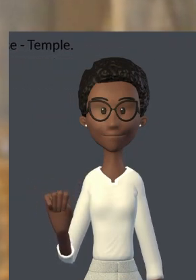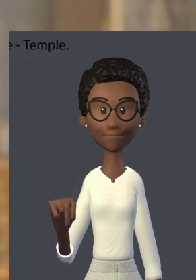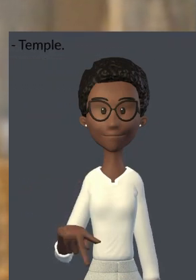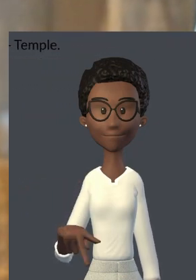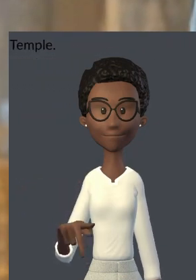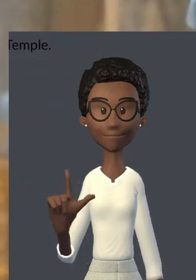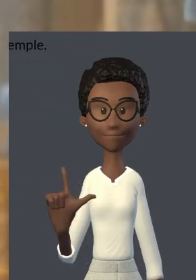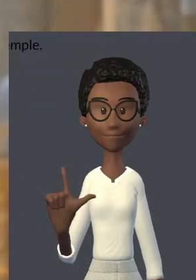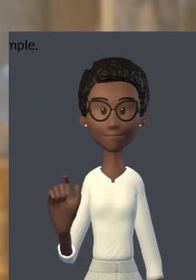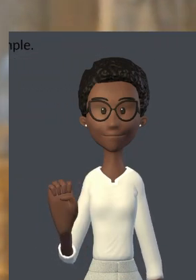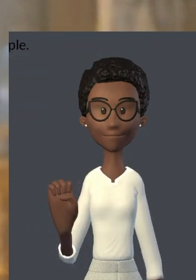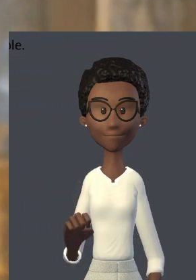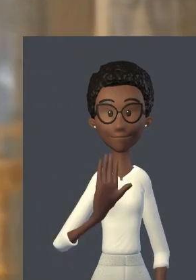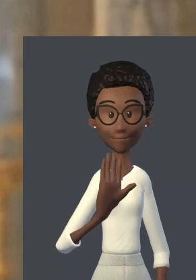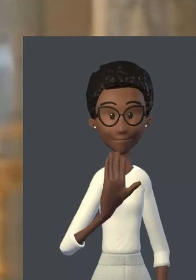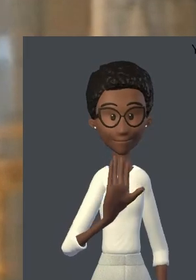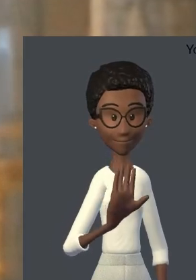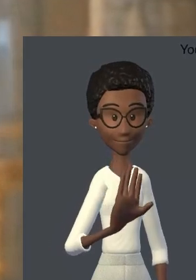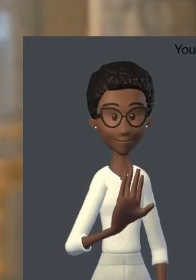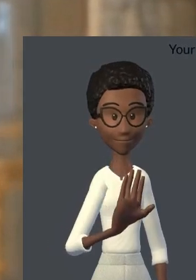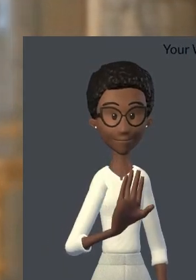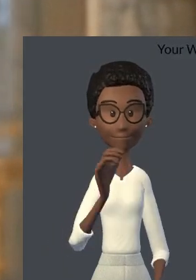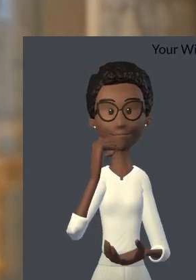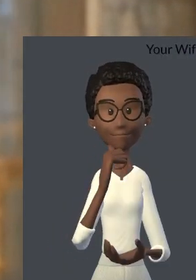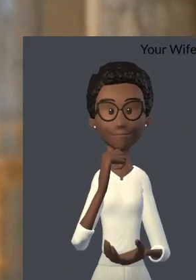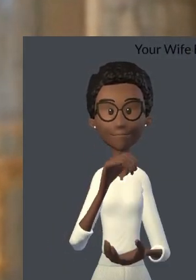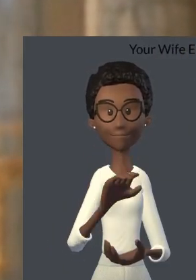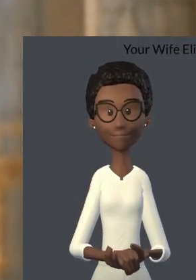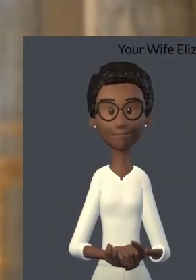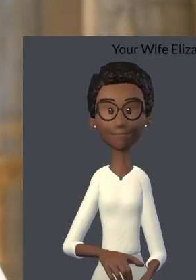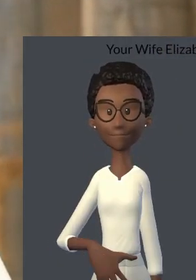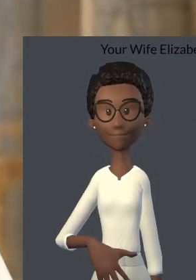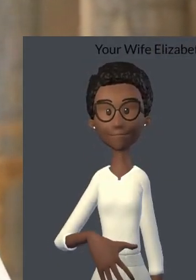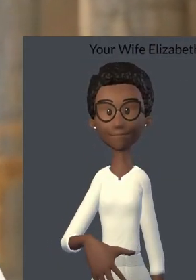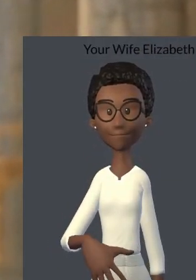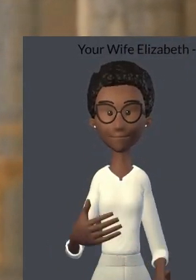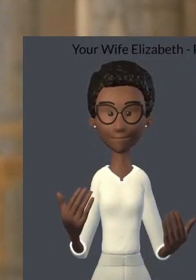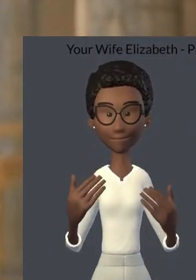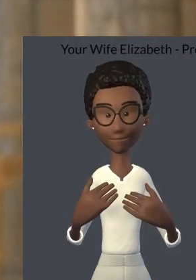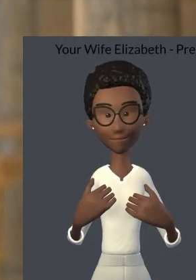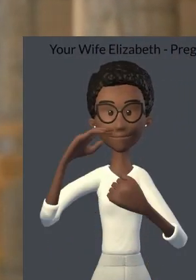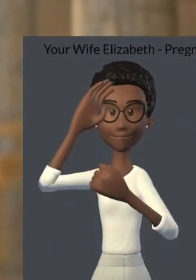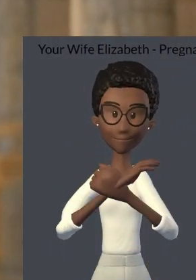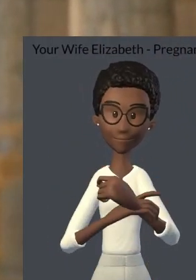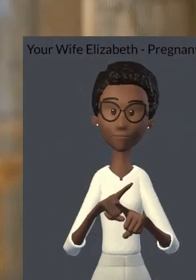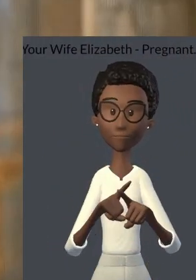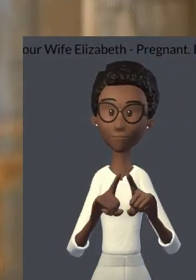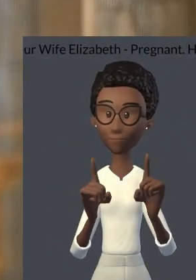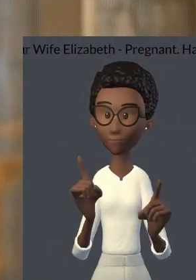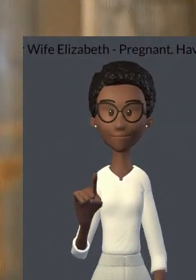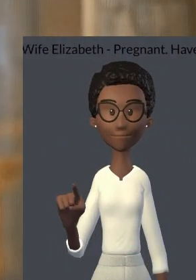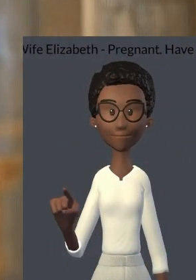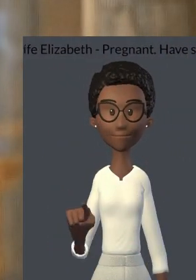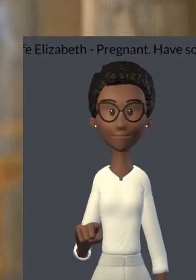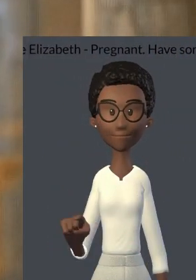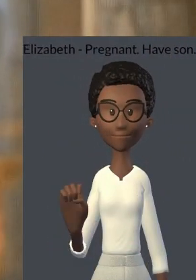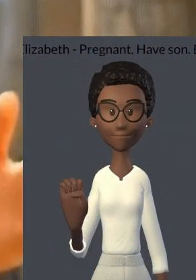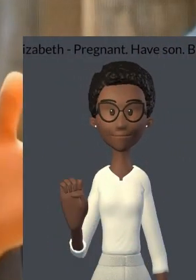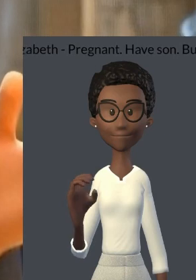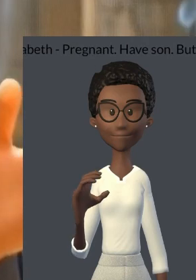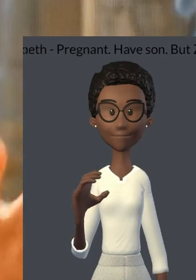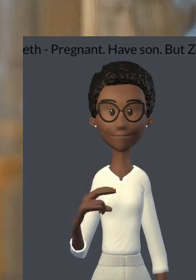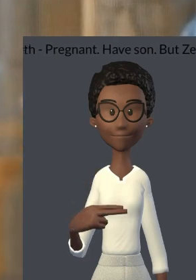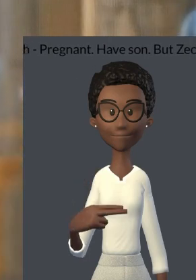not the desperate plea from last month, the prayer from decades ago. Your wife